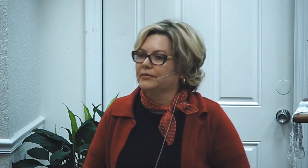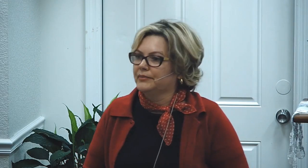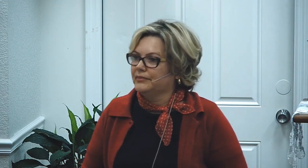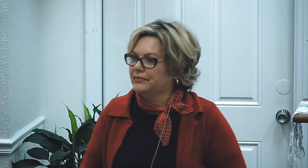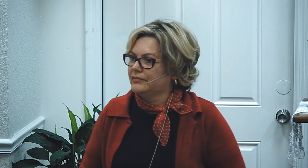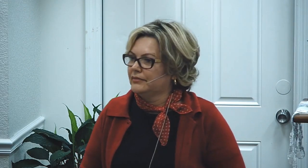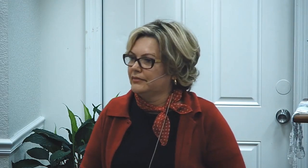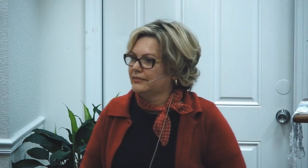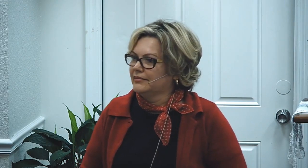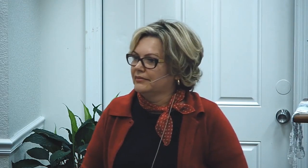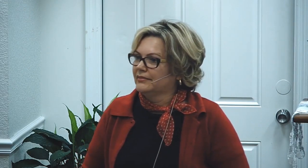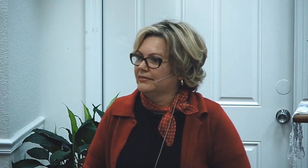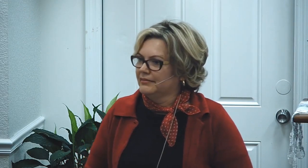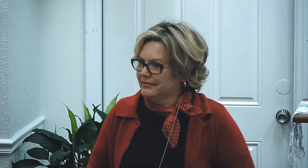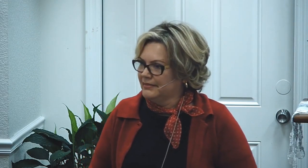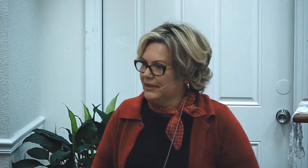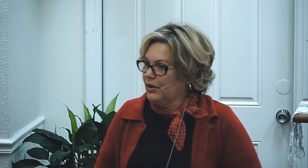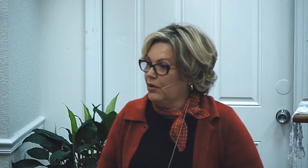What was that promise?